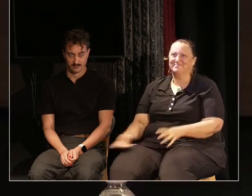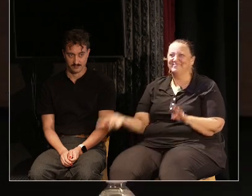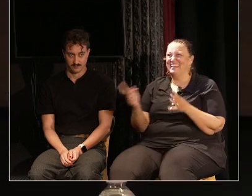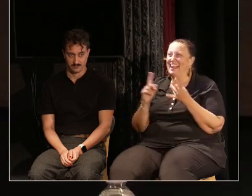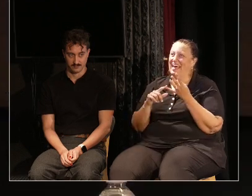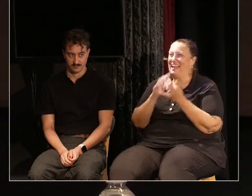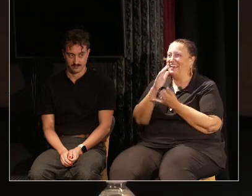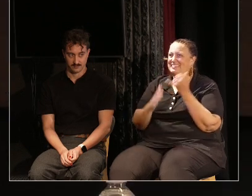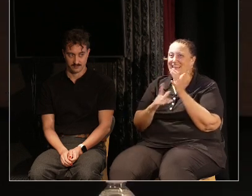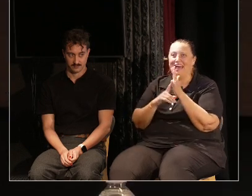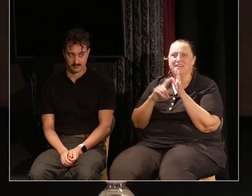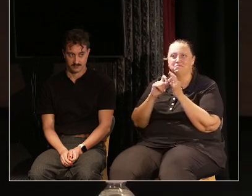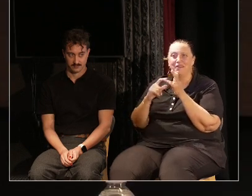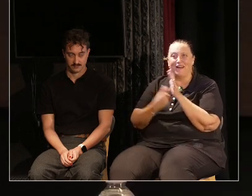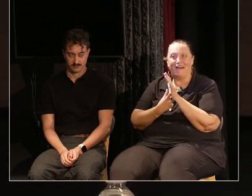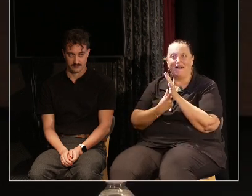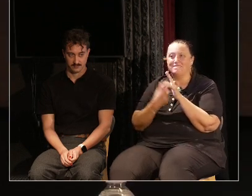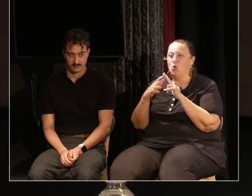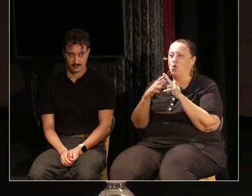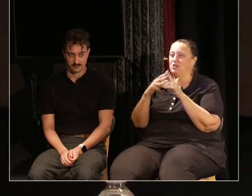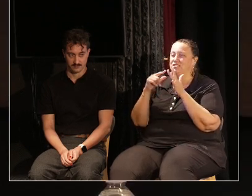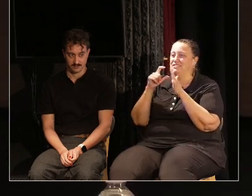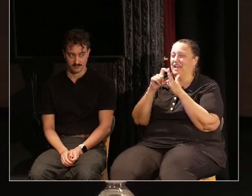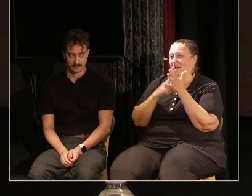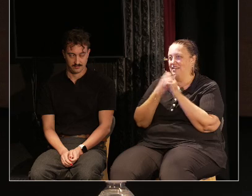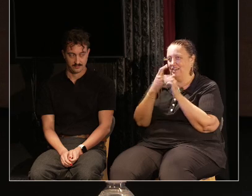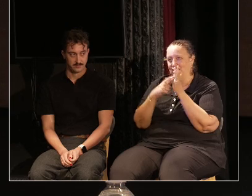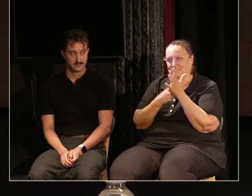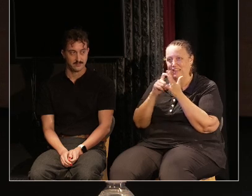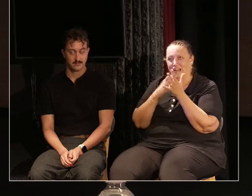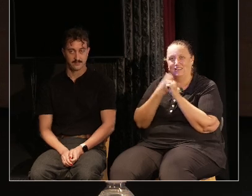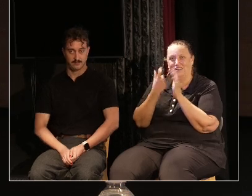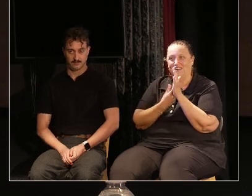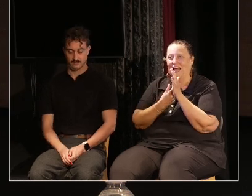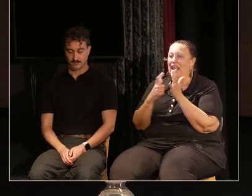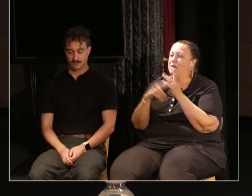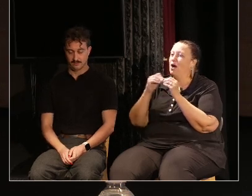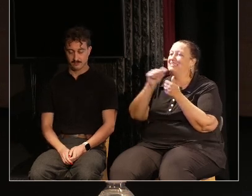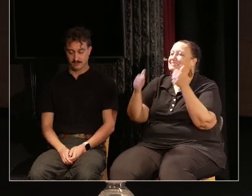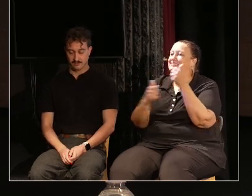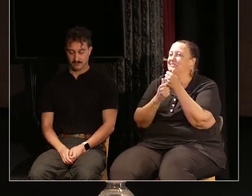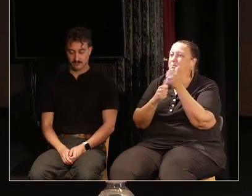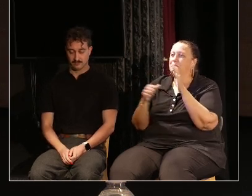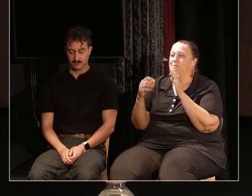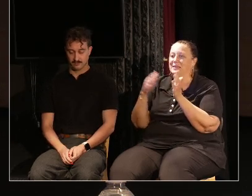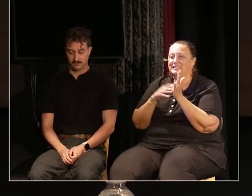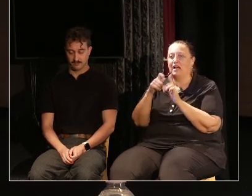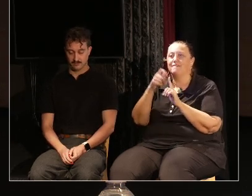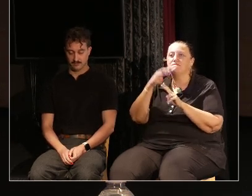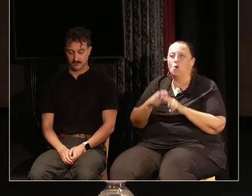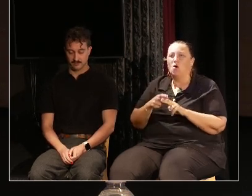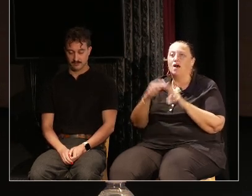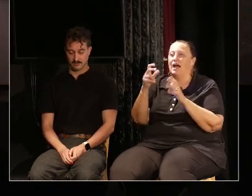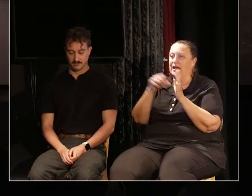And our Labor member for Jagga Jagga, Labor's Assistant Minister for Social Security, Ageing and Women,